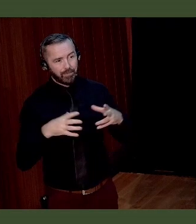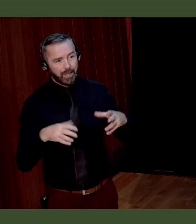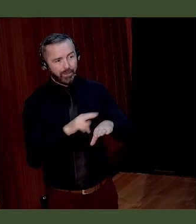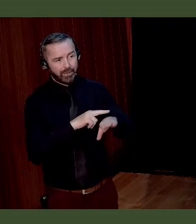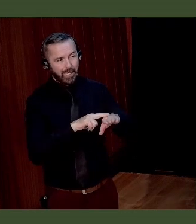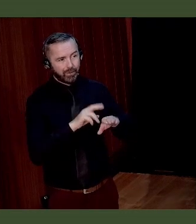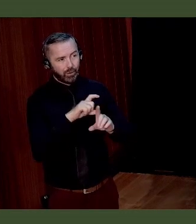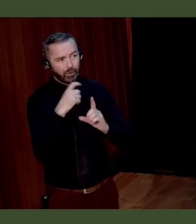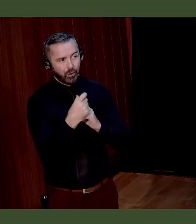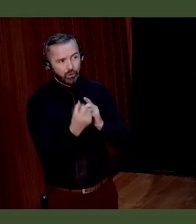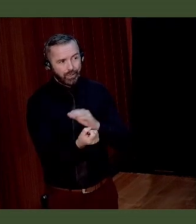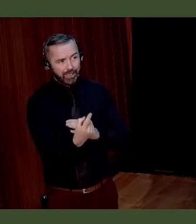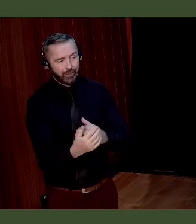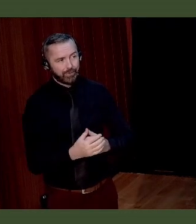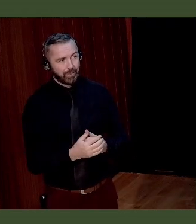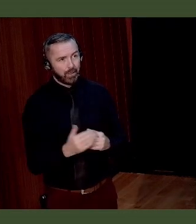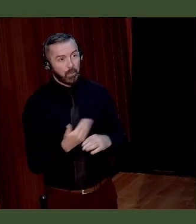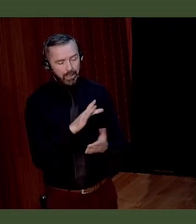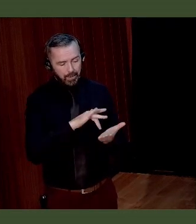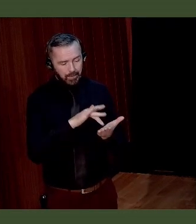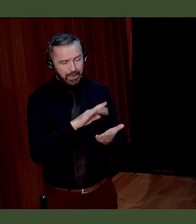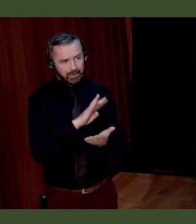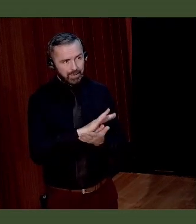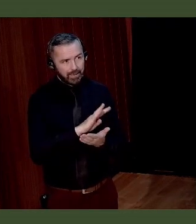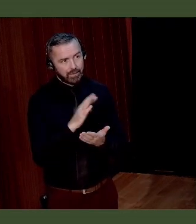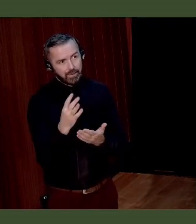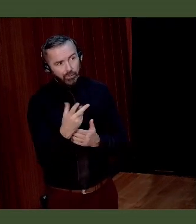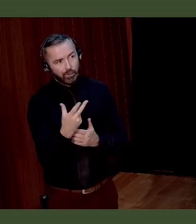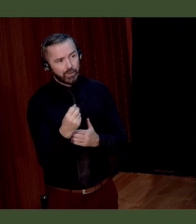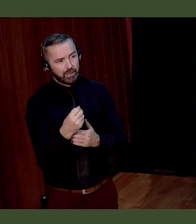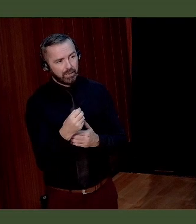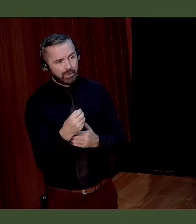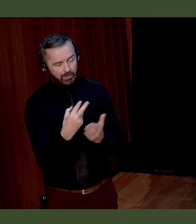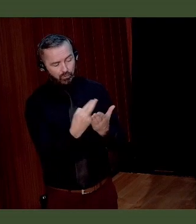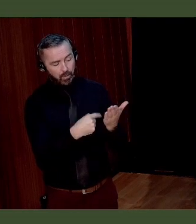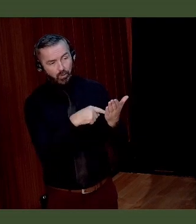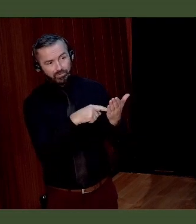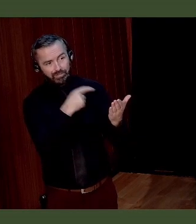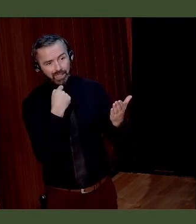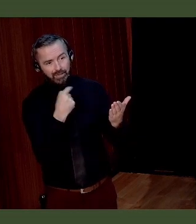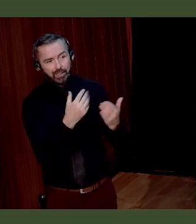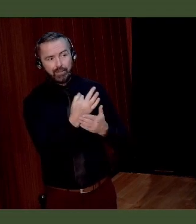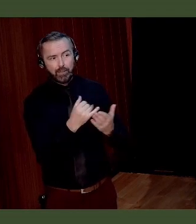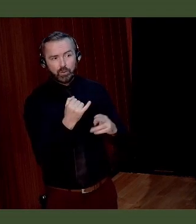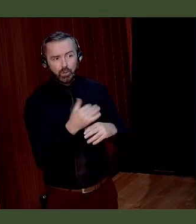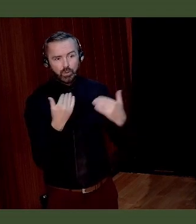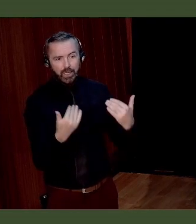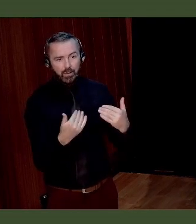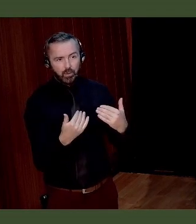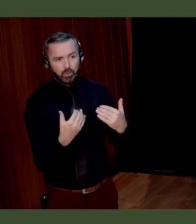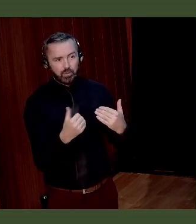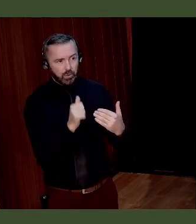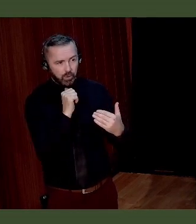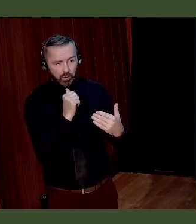initiatives. By the mid-1930s, according to the report of the Department of Education, there are very few schools now without a